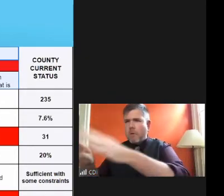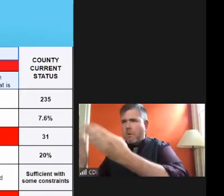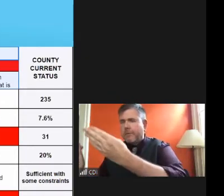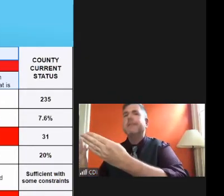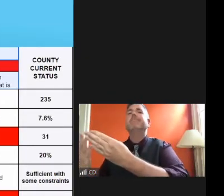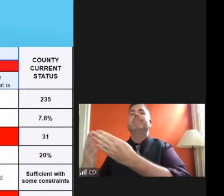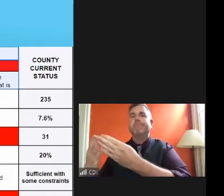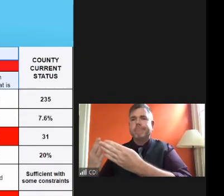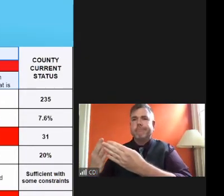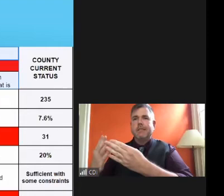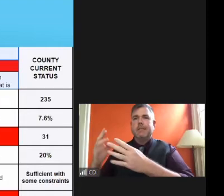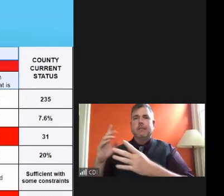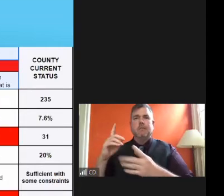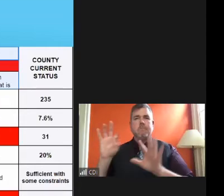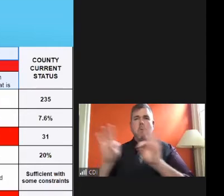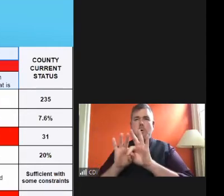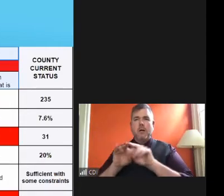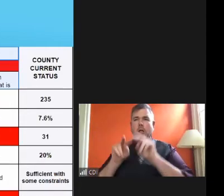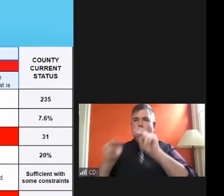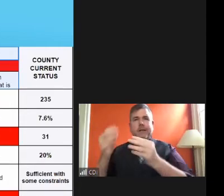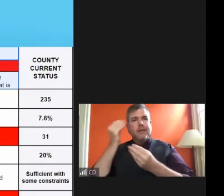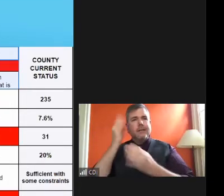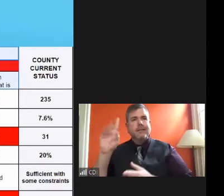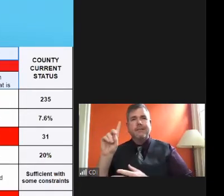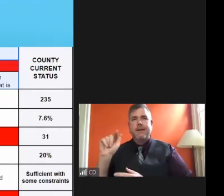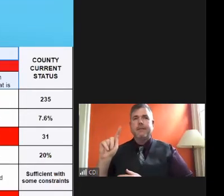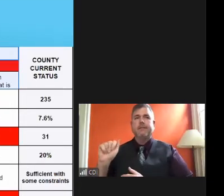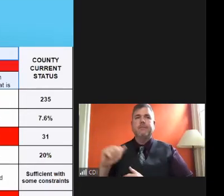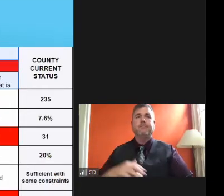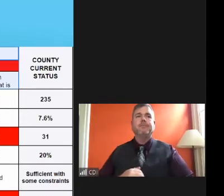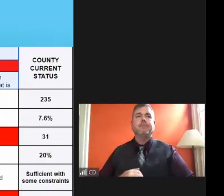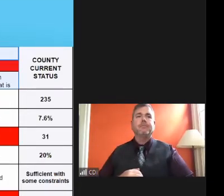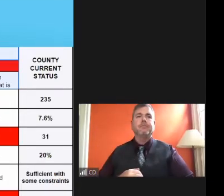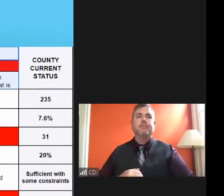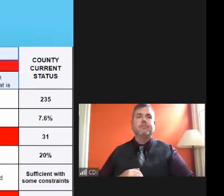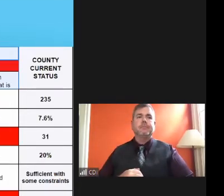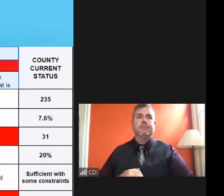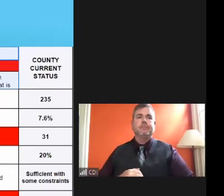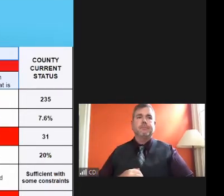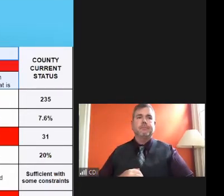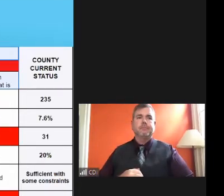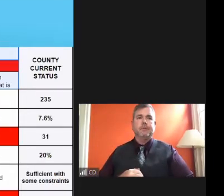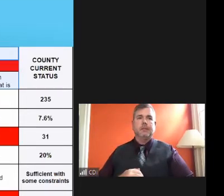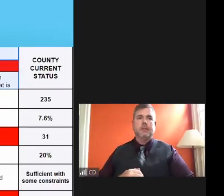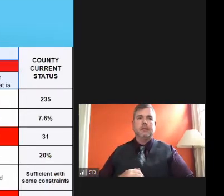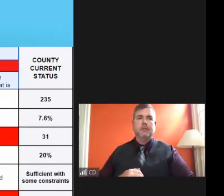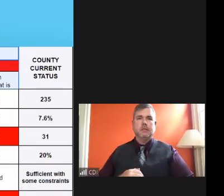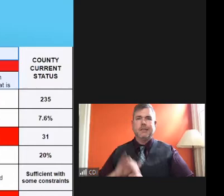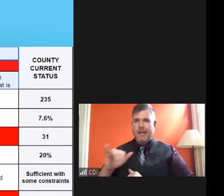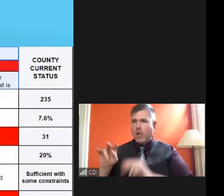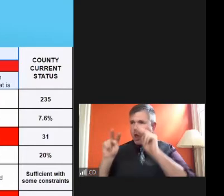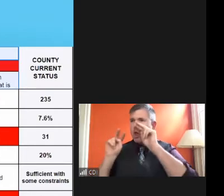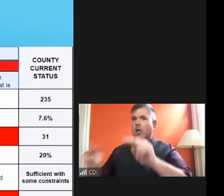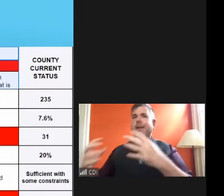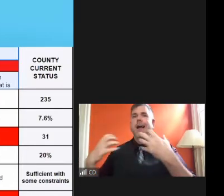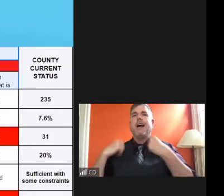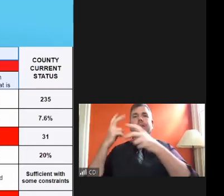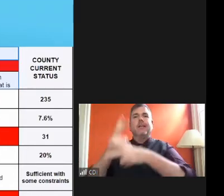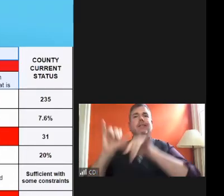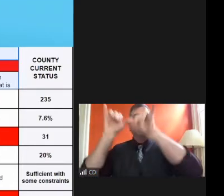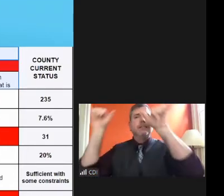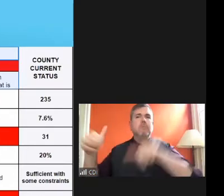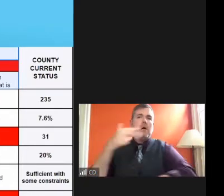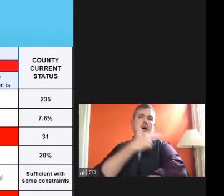a dashboard that our team has put together and that shows sort of where we're at with these indicators that